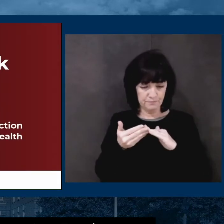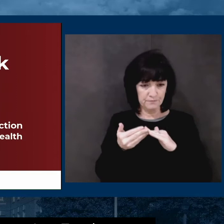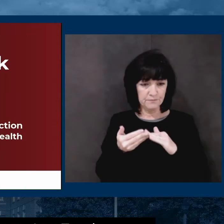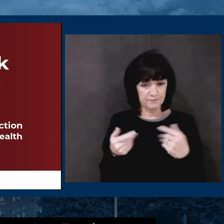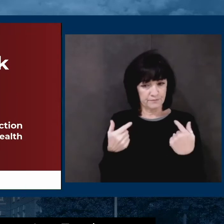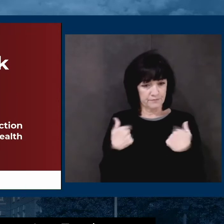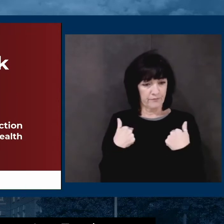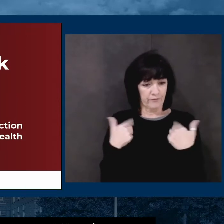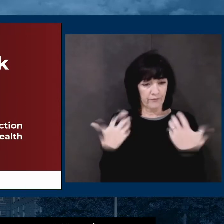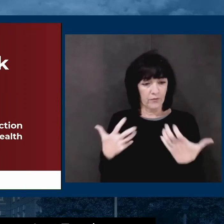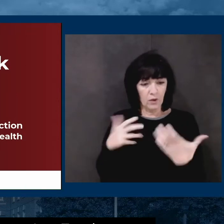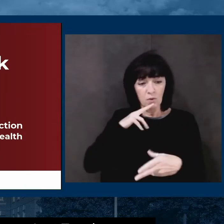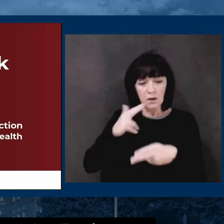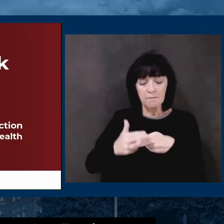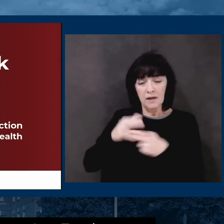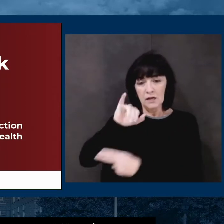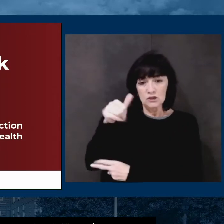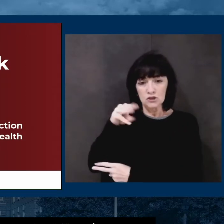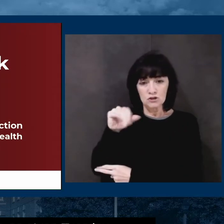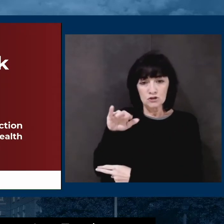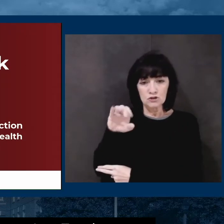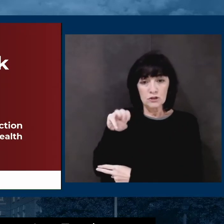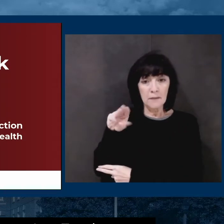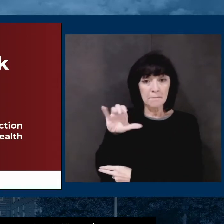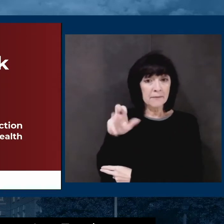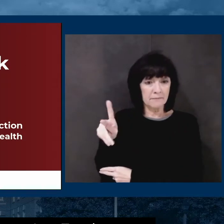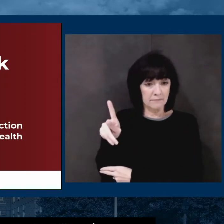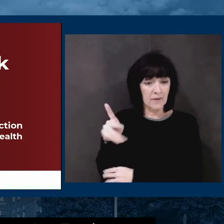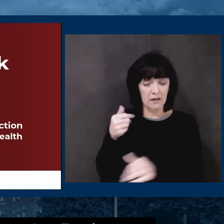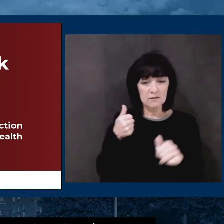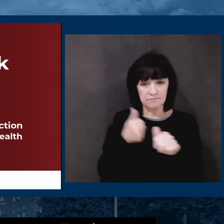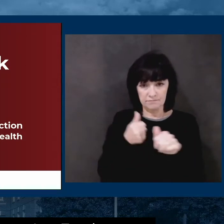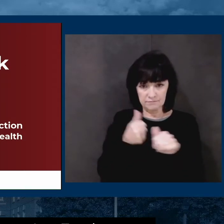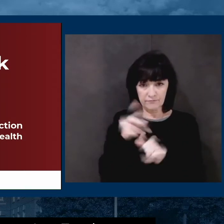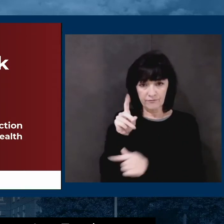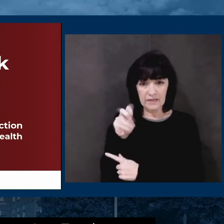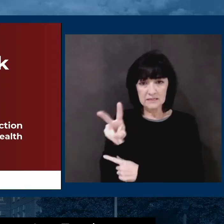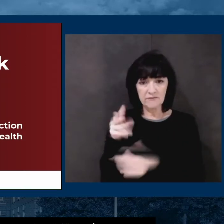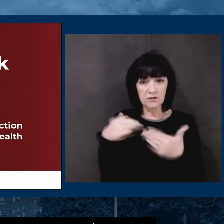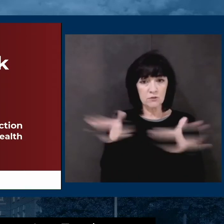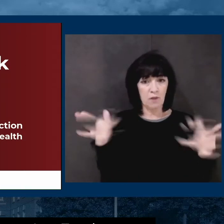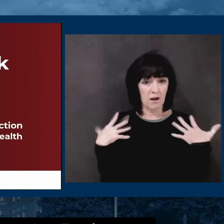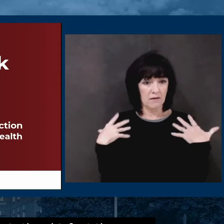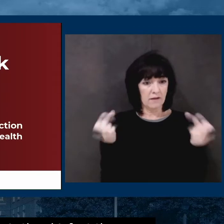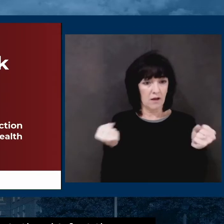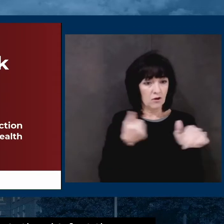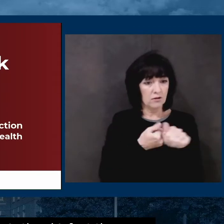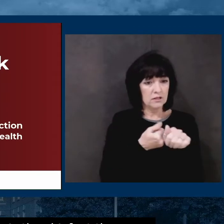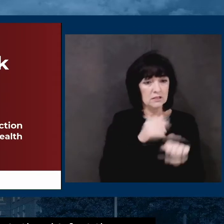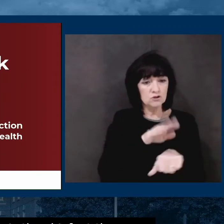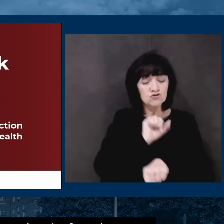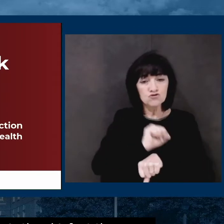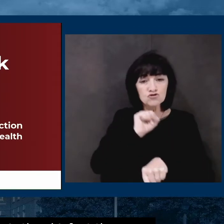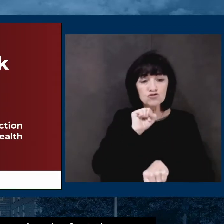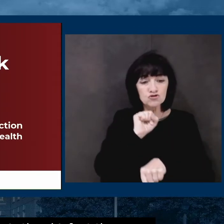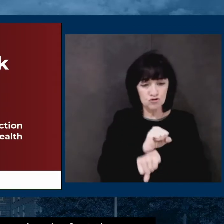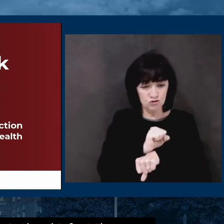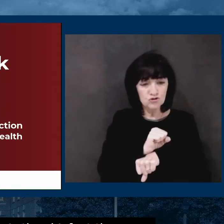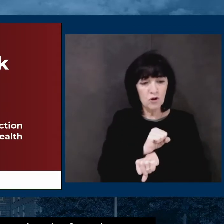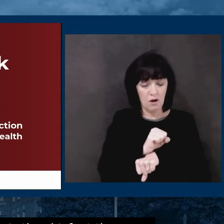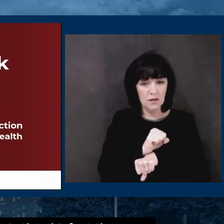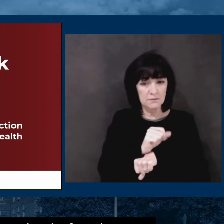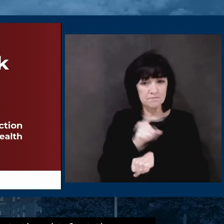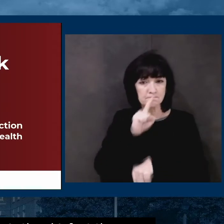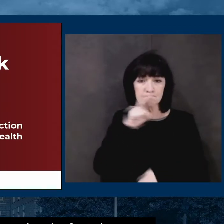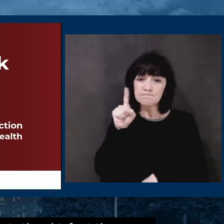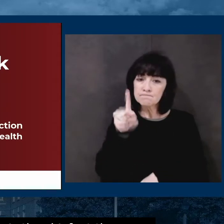Systems Protection at the Division of Public Health, has been doing an extraordinary job in enforcement of the restrictions that are in